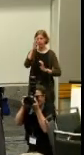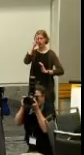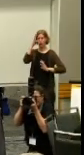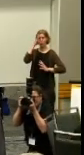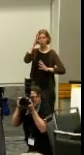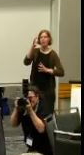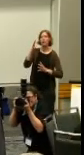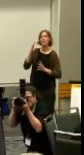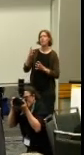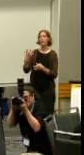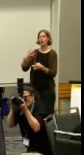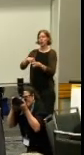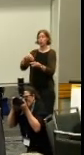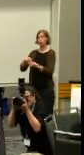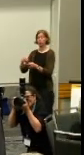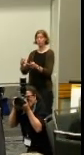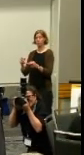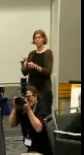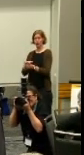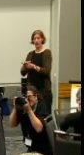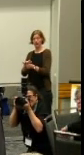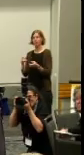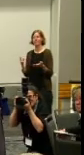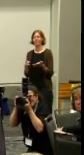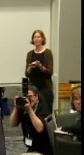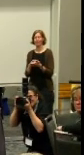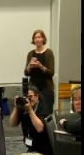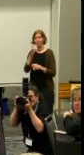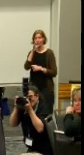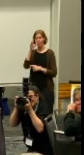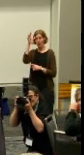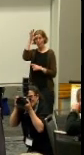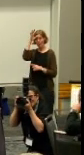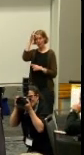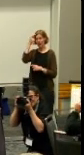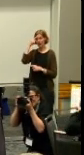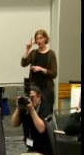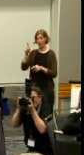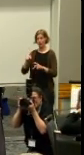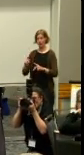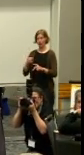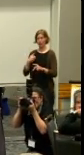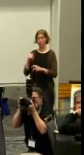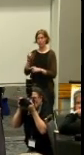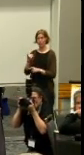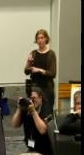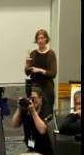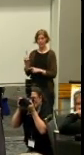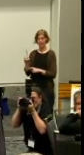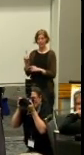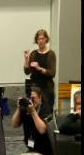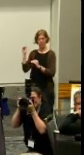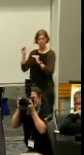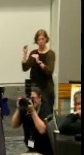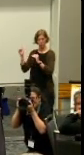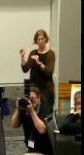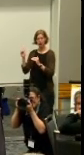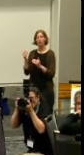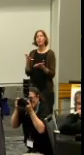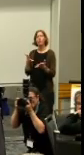IDD adults that are setting up housing for them so that they are prepared and they have a community when they pass